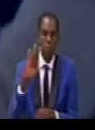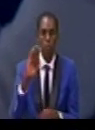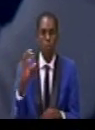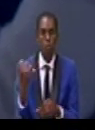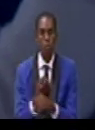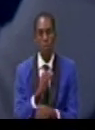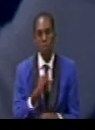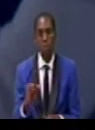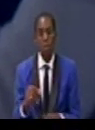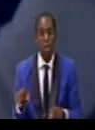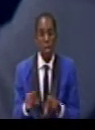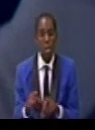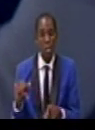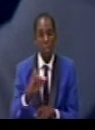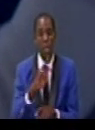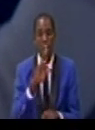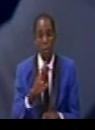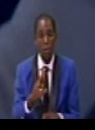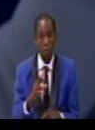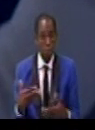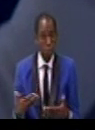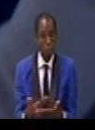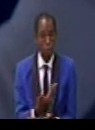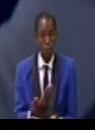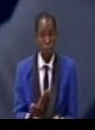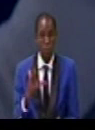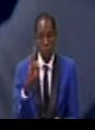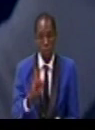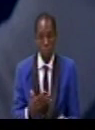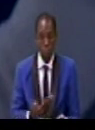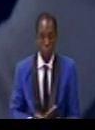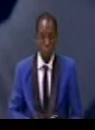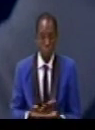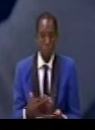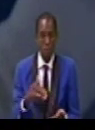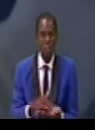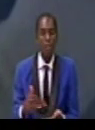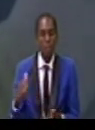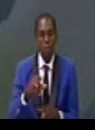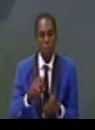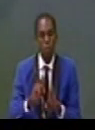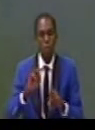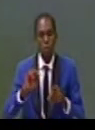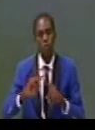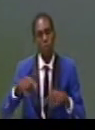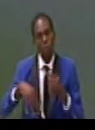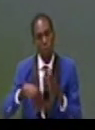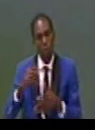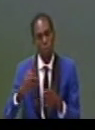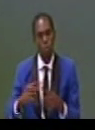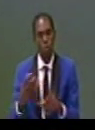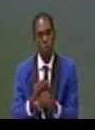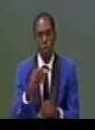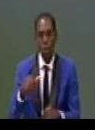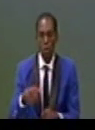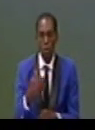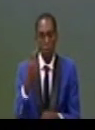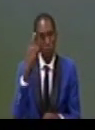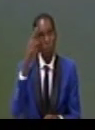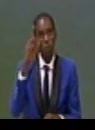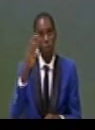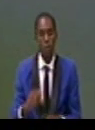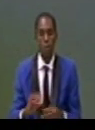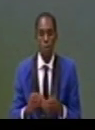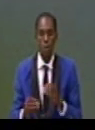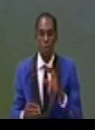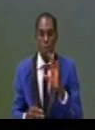the Lord, is when they should reach out and begin to also win souls to the Lord as well. Number 9, attachment to the shepherd.